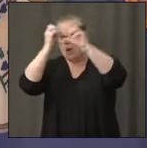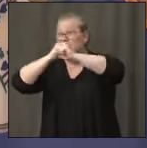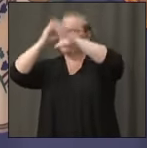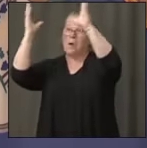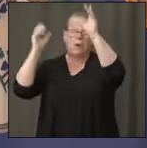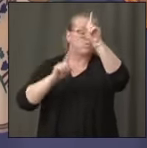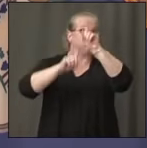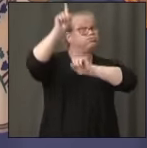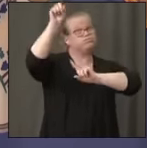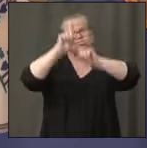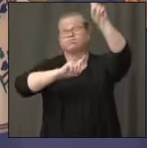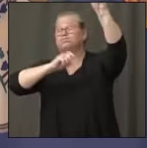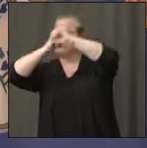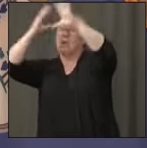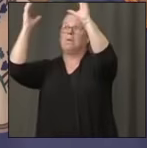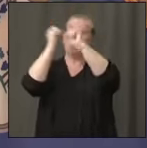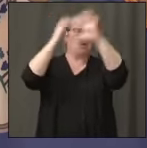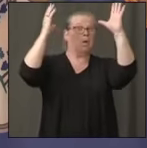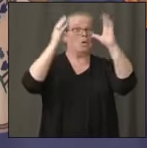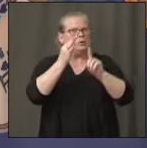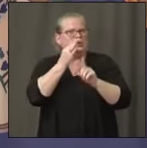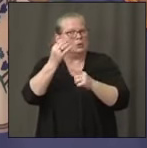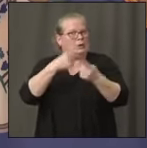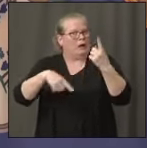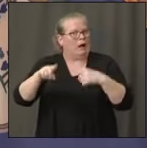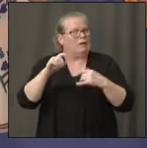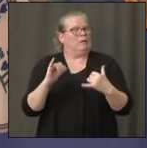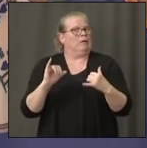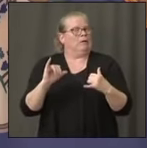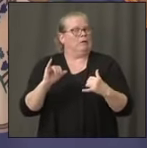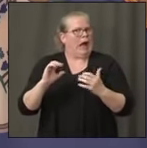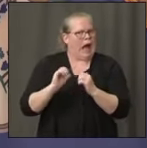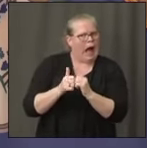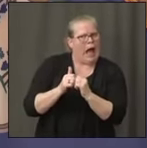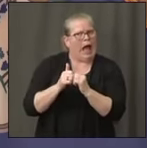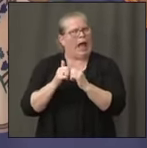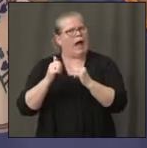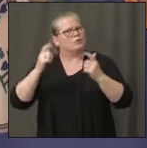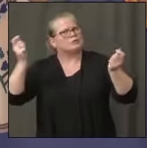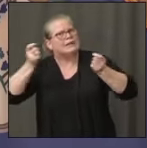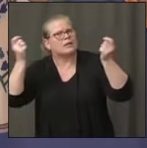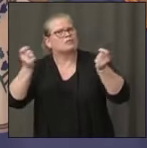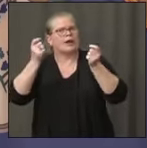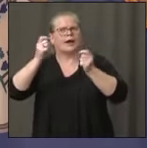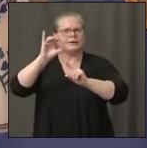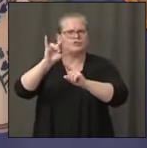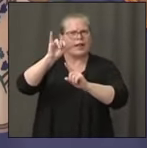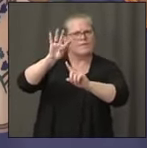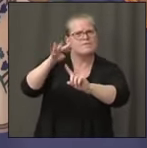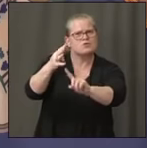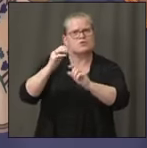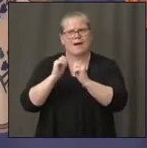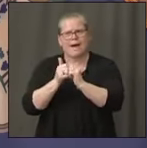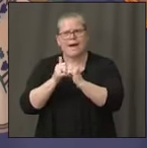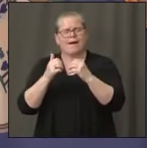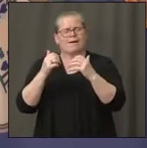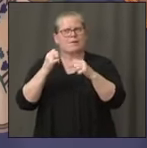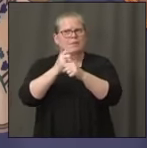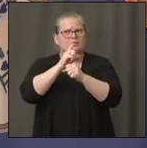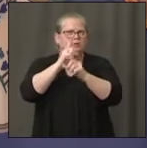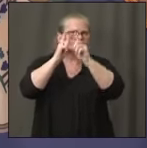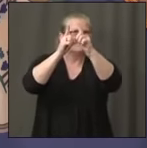vigorous discussions about what is a safe way to deal with the way that we celebrate our nation's independence and do it in a way that it doesn't